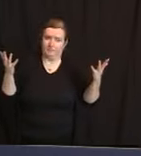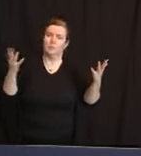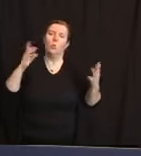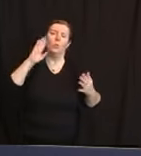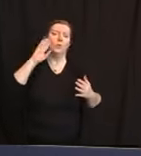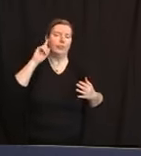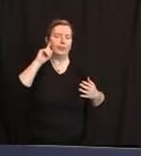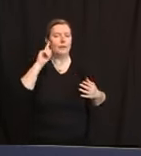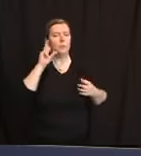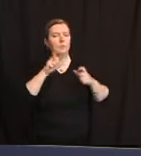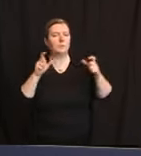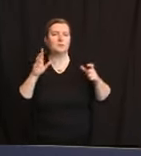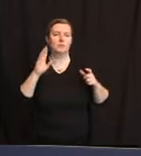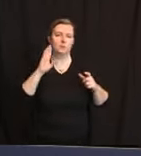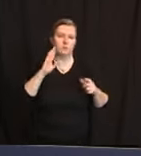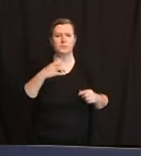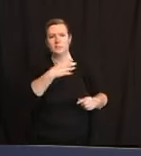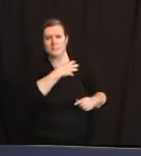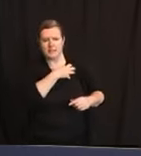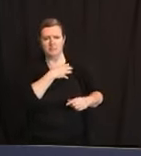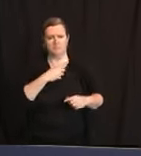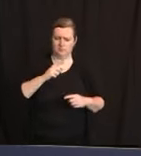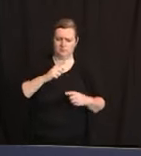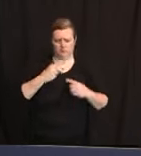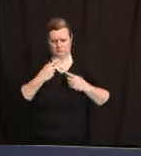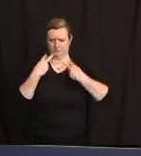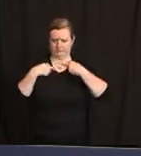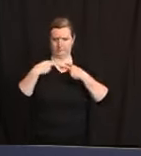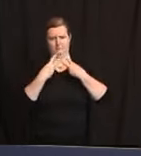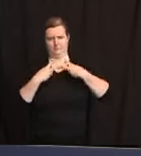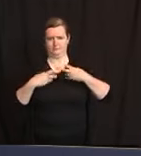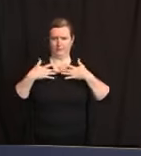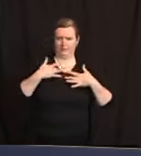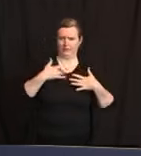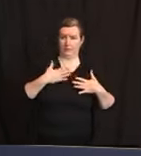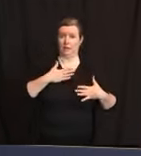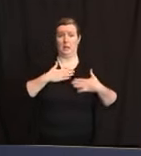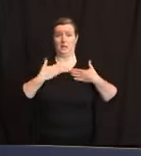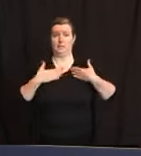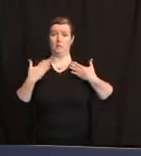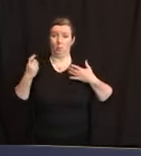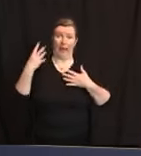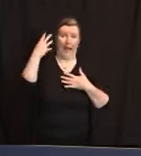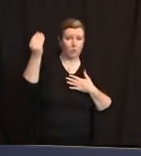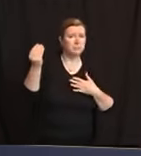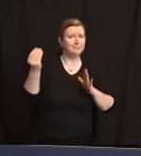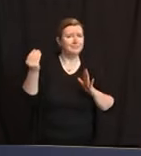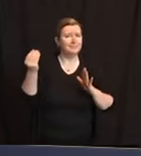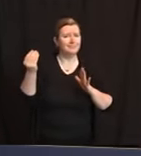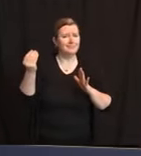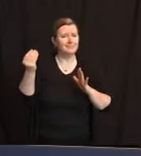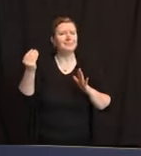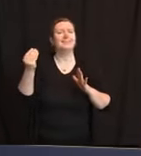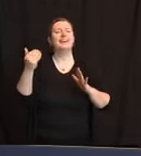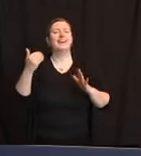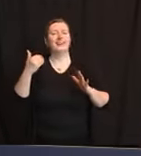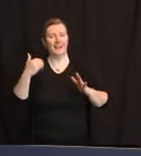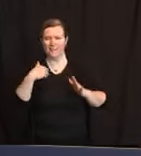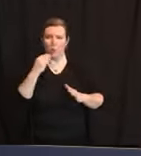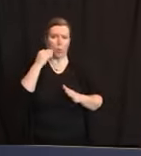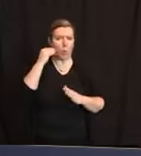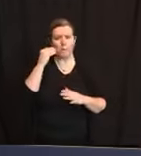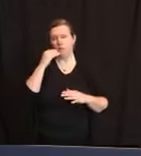themselves. I think they're going to be happy that they're finally allowed to get out. There's a lot of cabin fever going on right now, and I